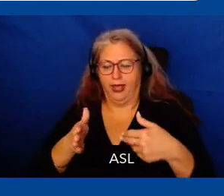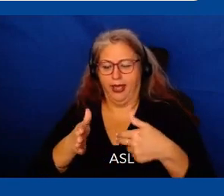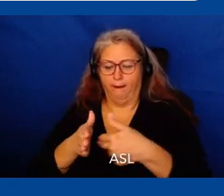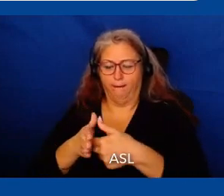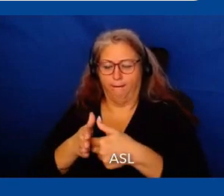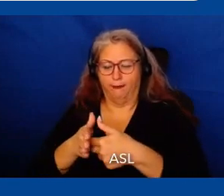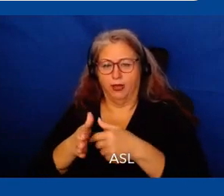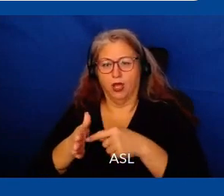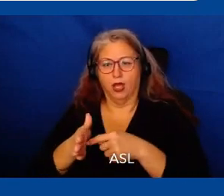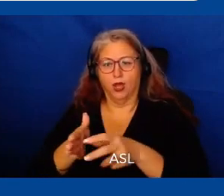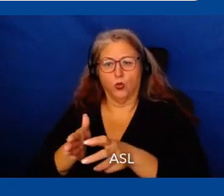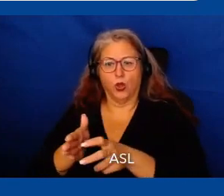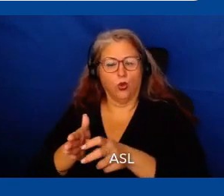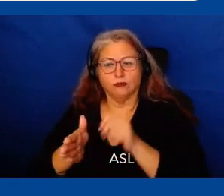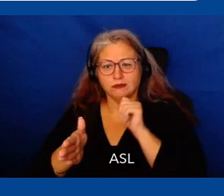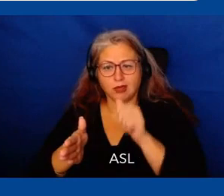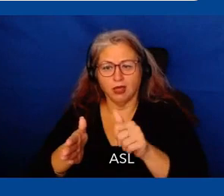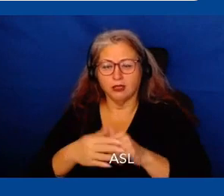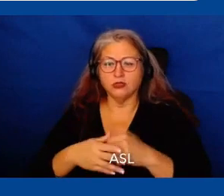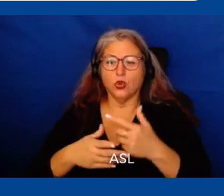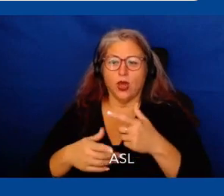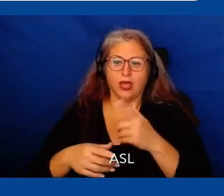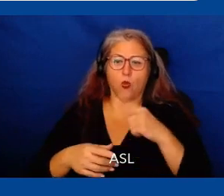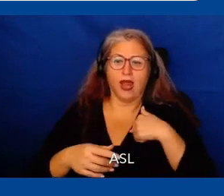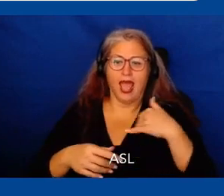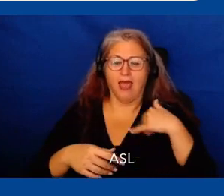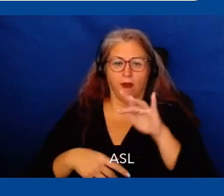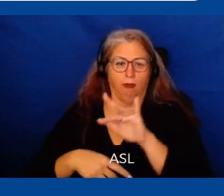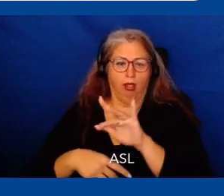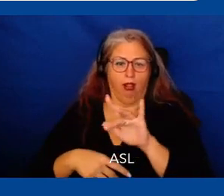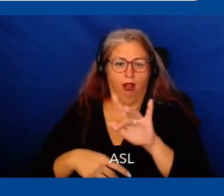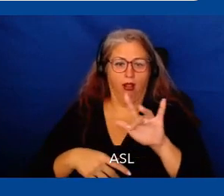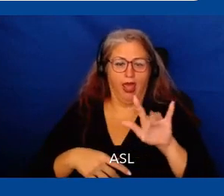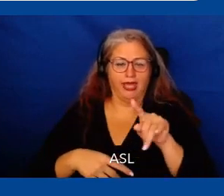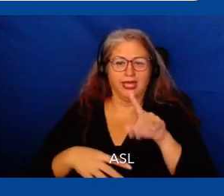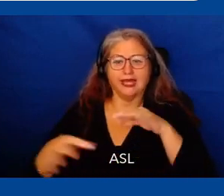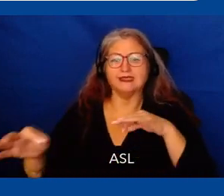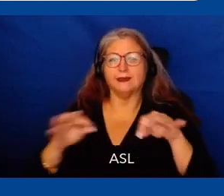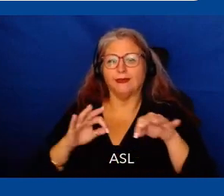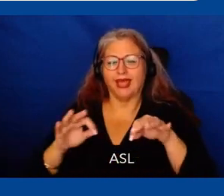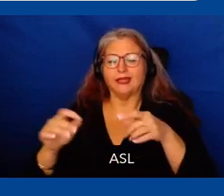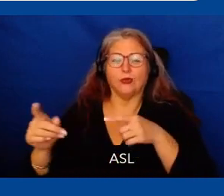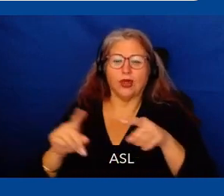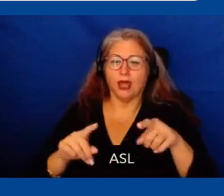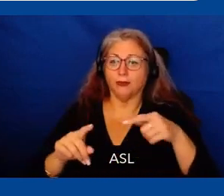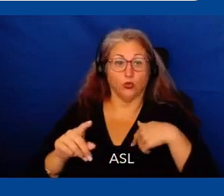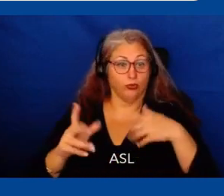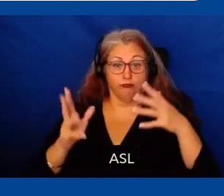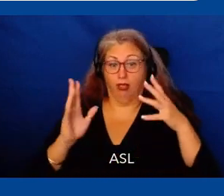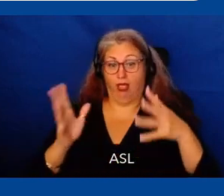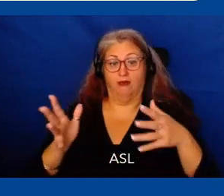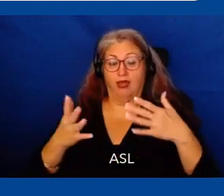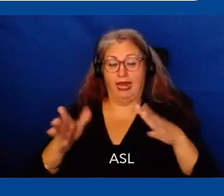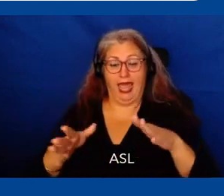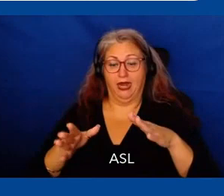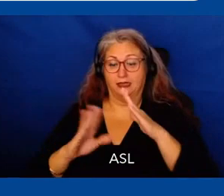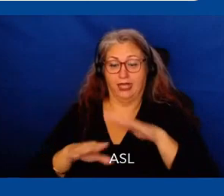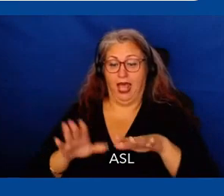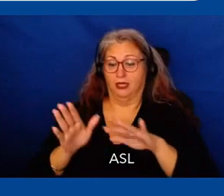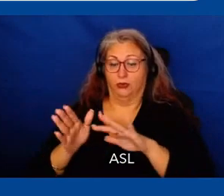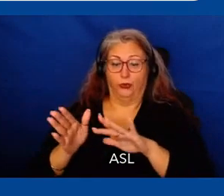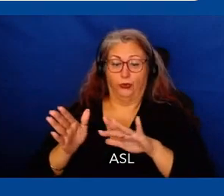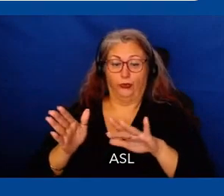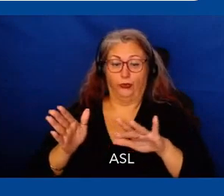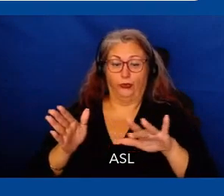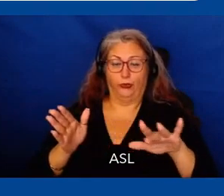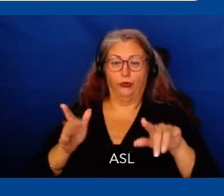recording head. And there's actually a blank space that he explains will happen. And we just let that blank space happen. And that's just